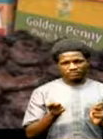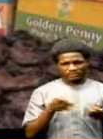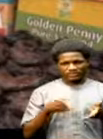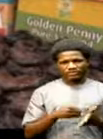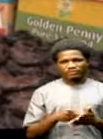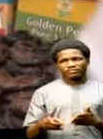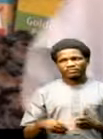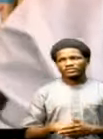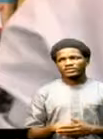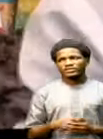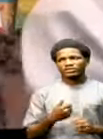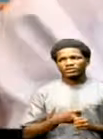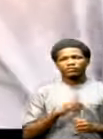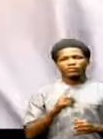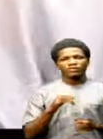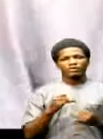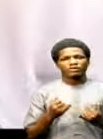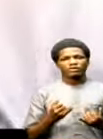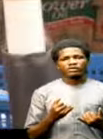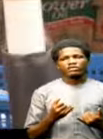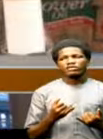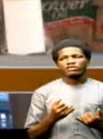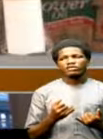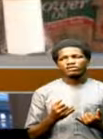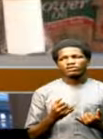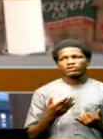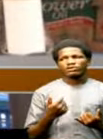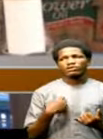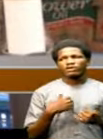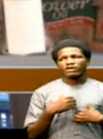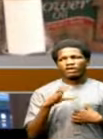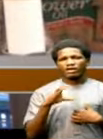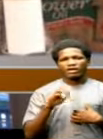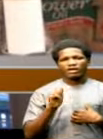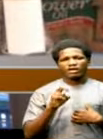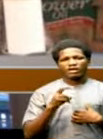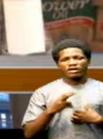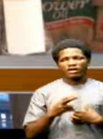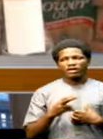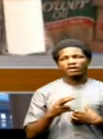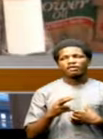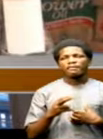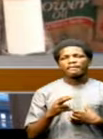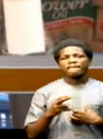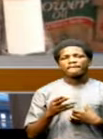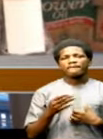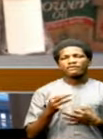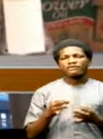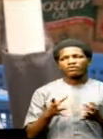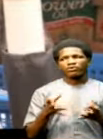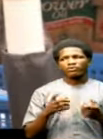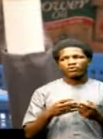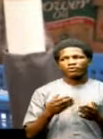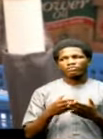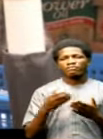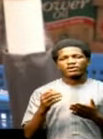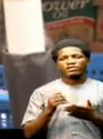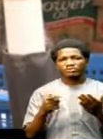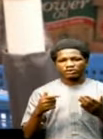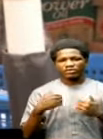week. Everywhere now, there is a cash. If you want to buy something, there is a cash to buy